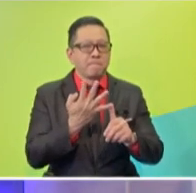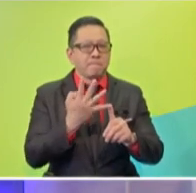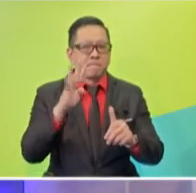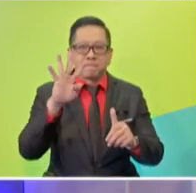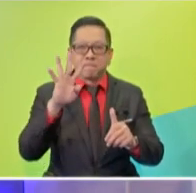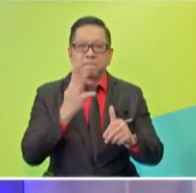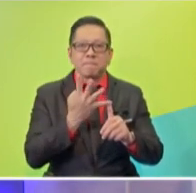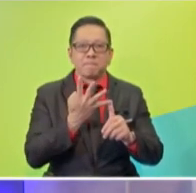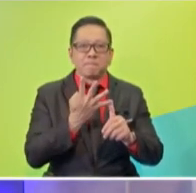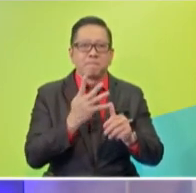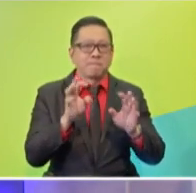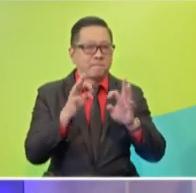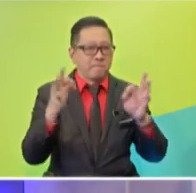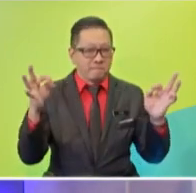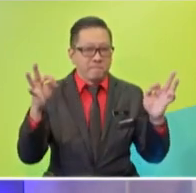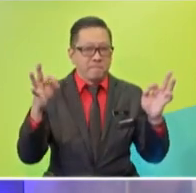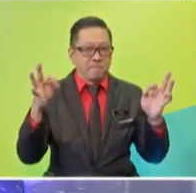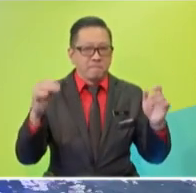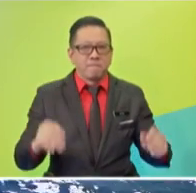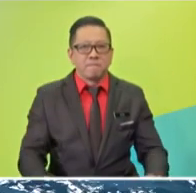statement and tell us your answer.